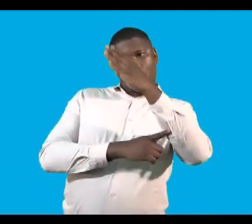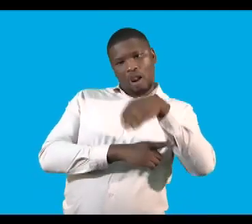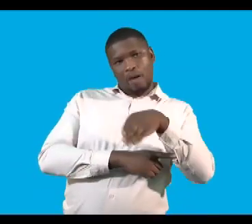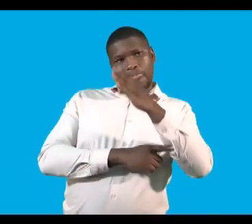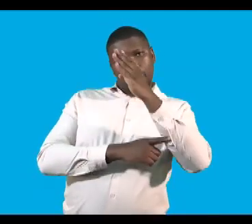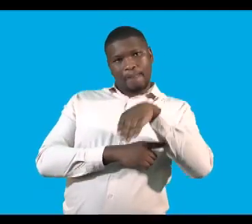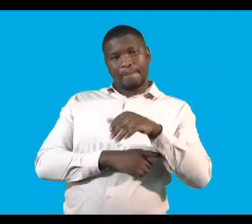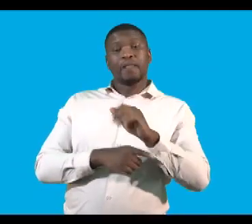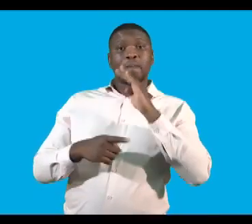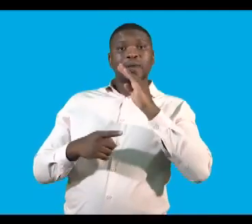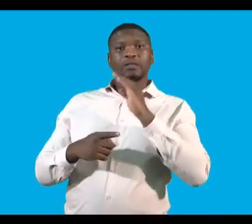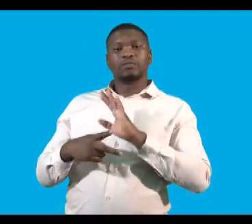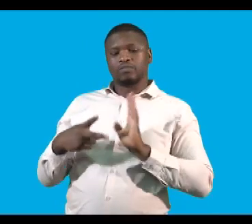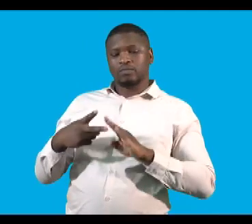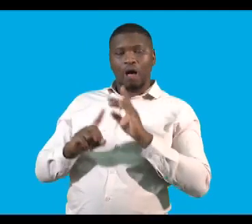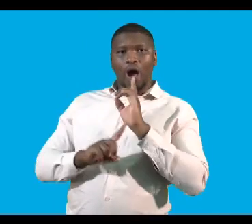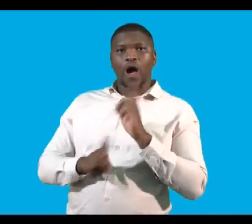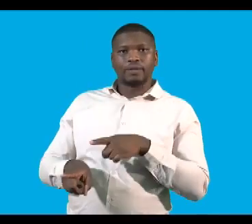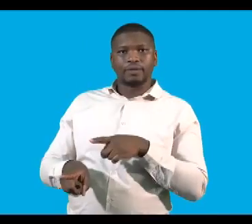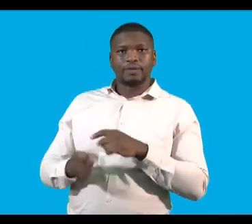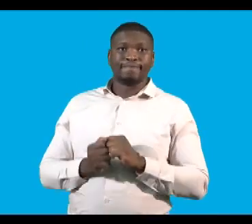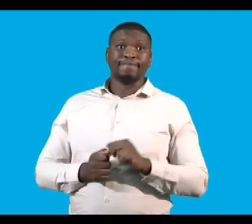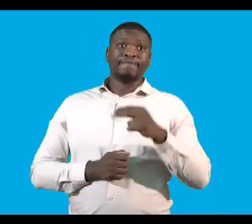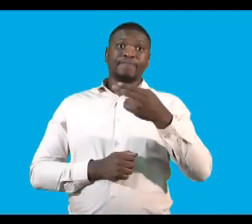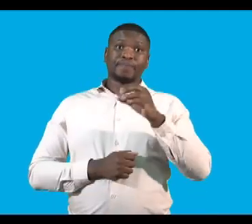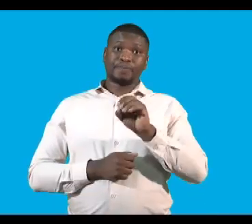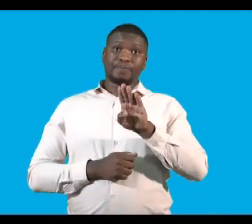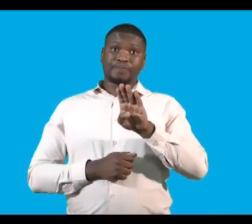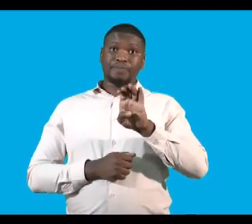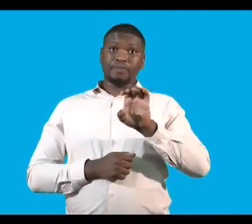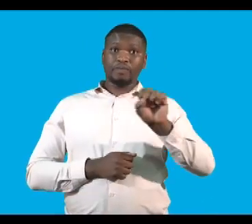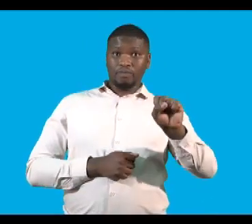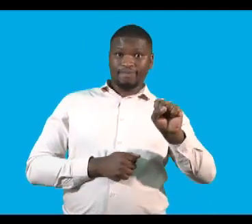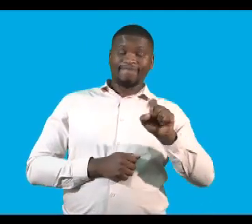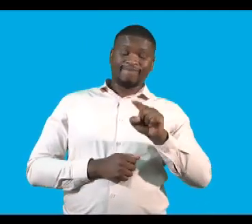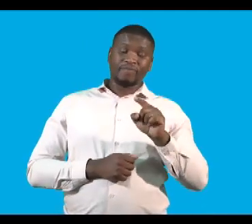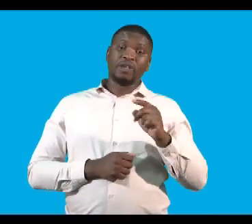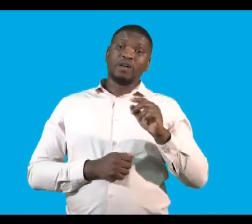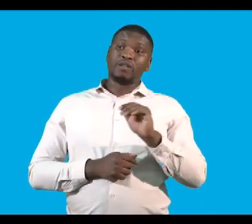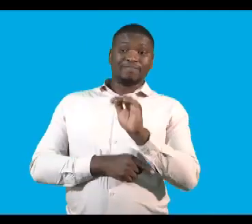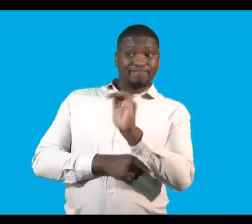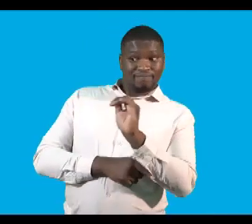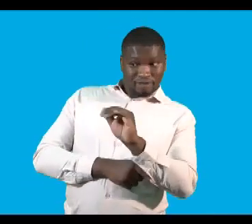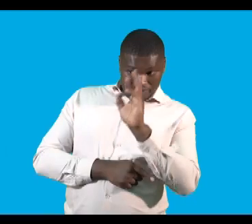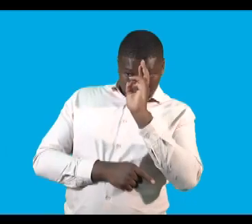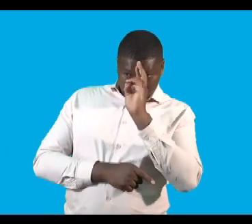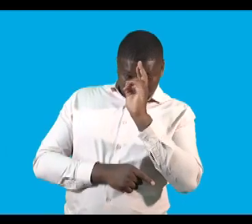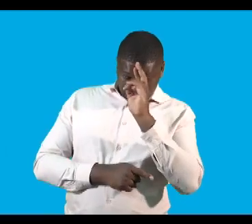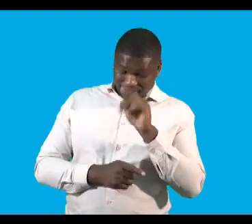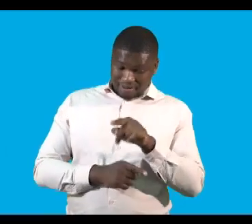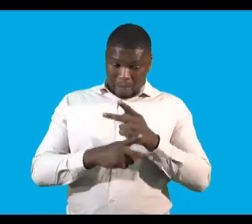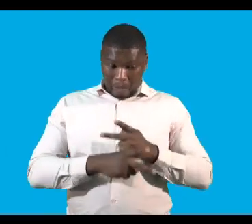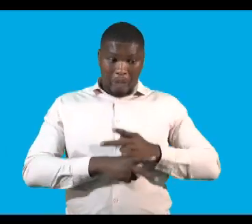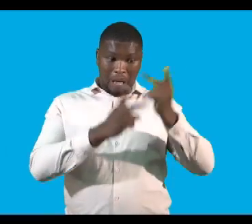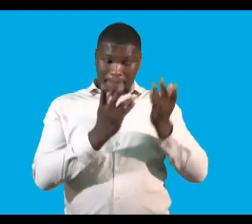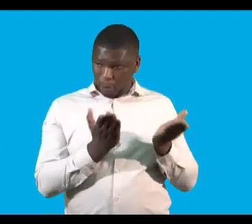possible option for the answer. Hobbes reminds Calvin of the legal responsibilities of public schools to